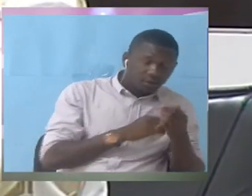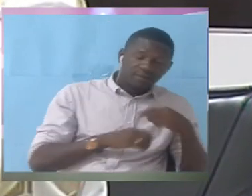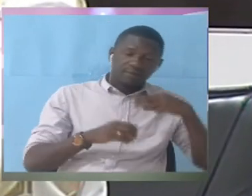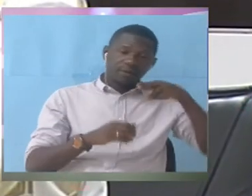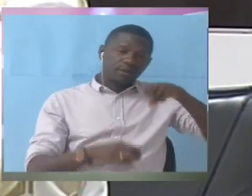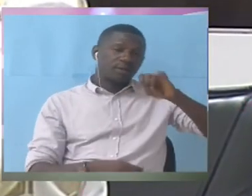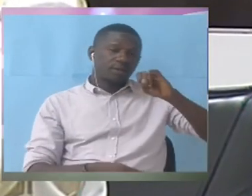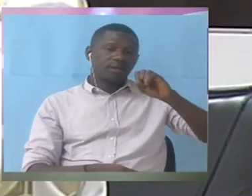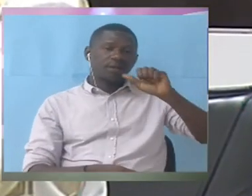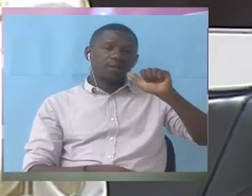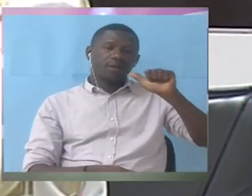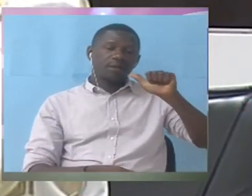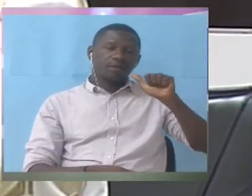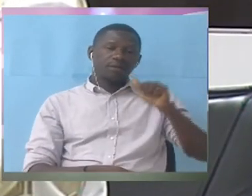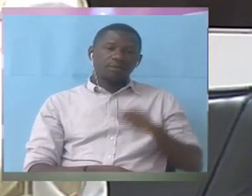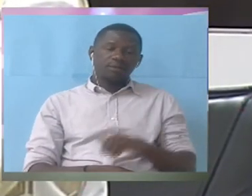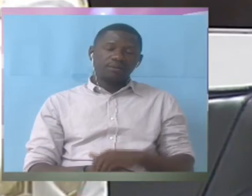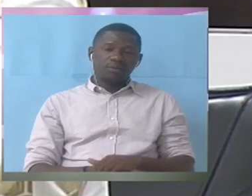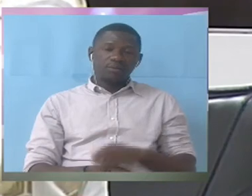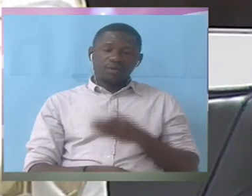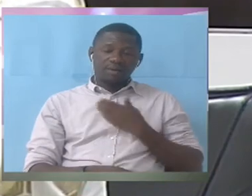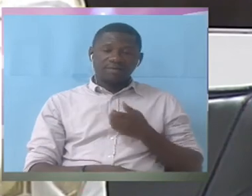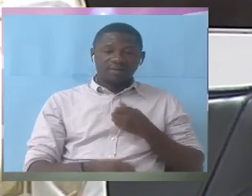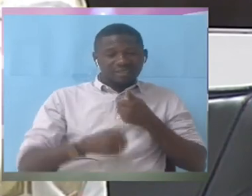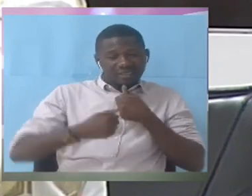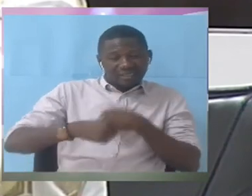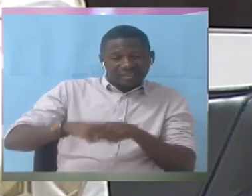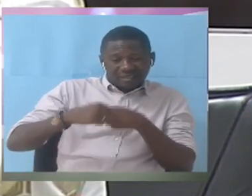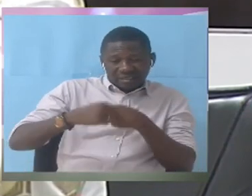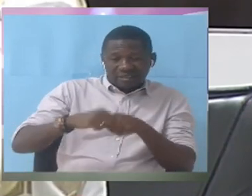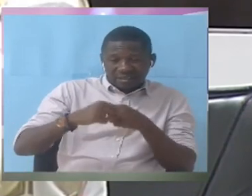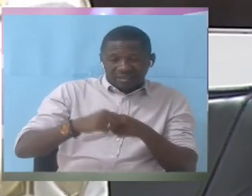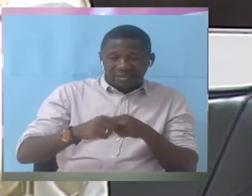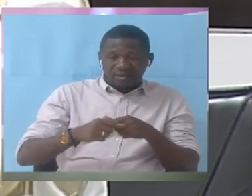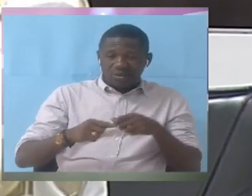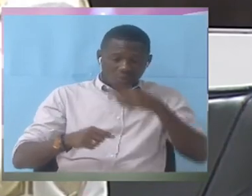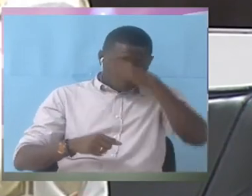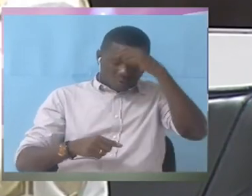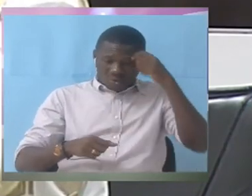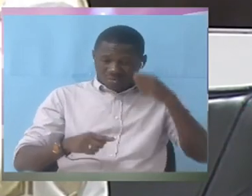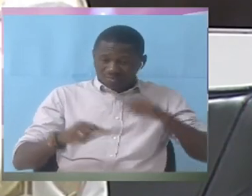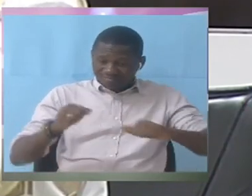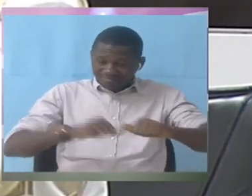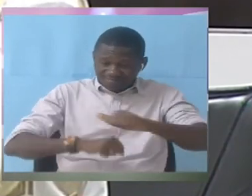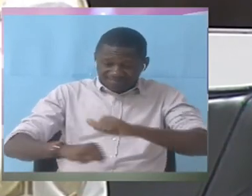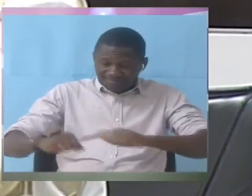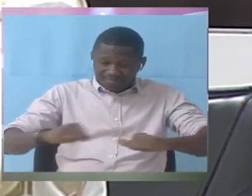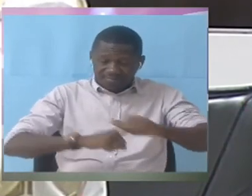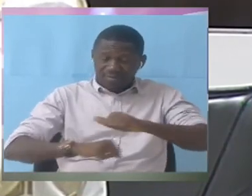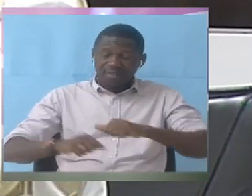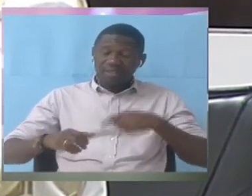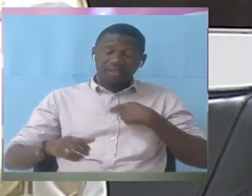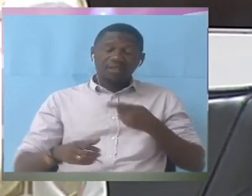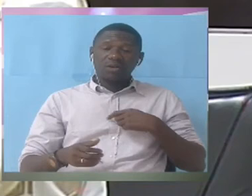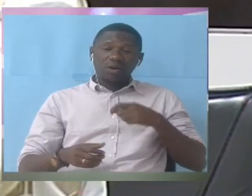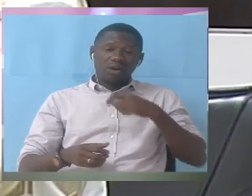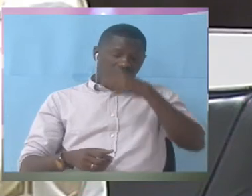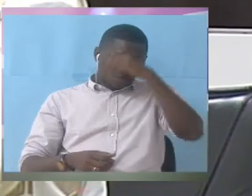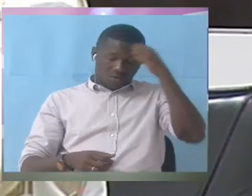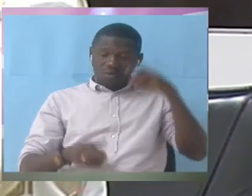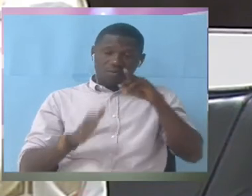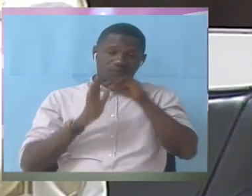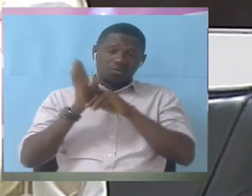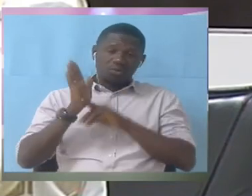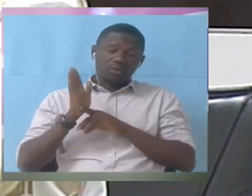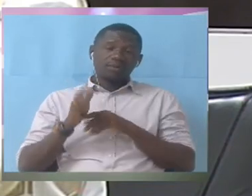NIA. We have even recruited mates into our program. Amna sax ay minnan yo xamne